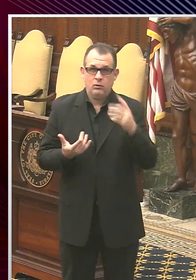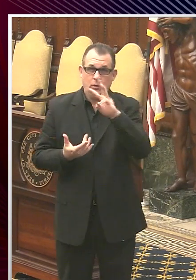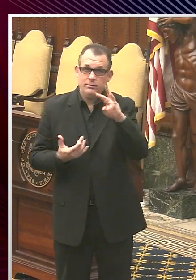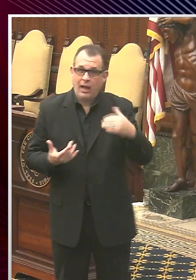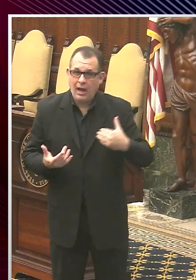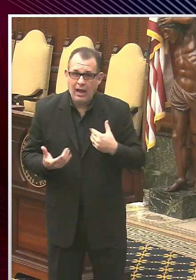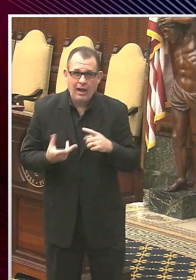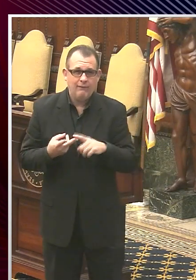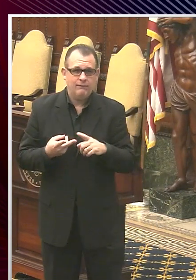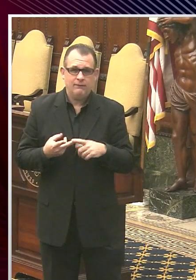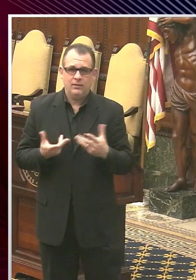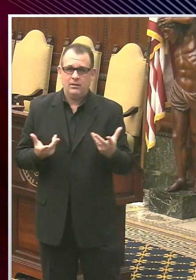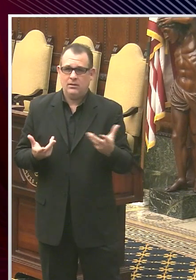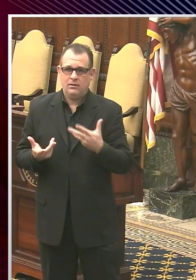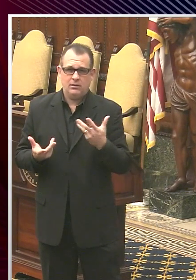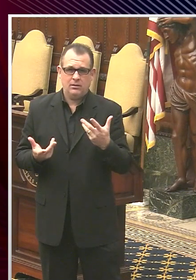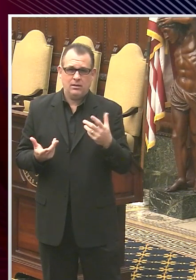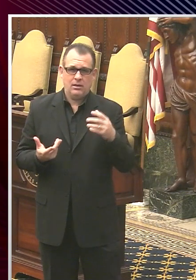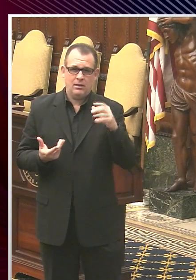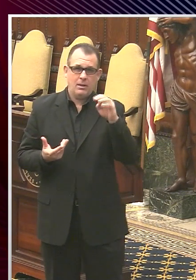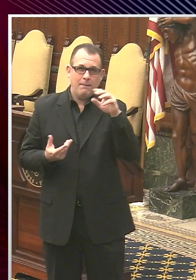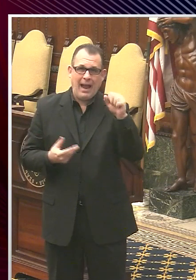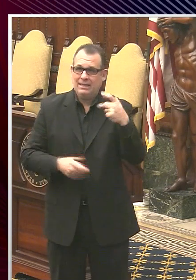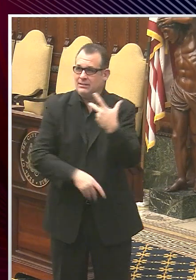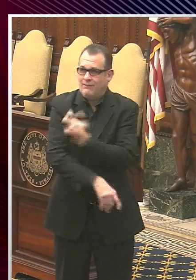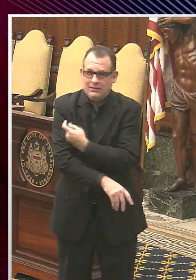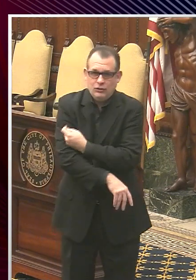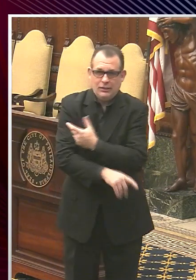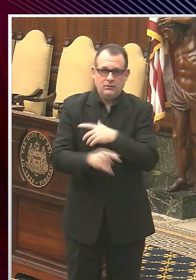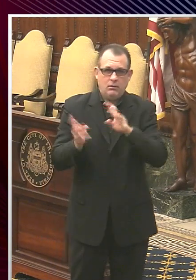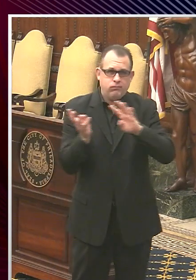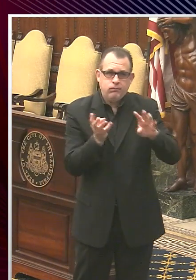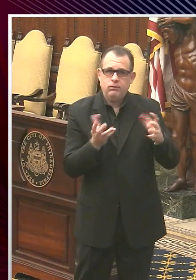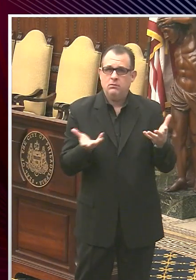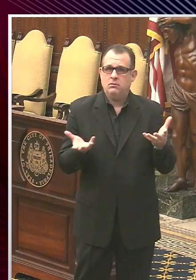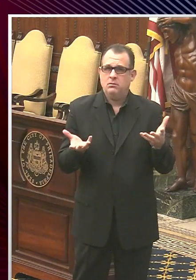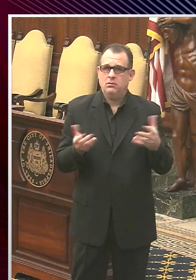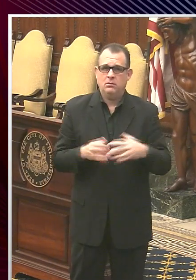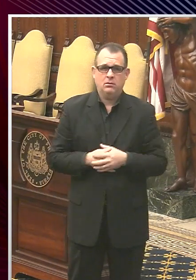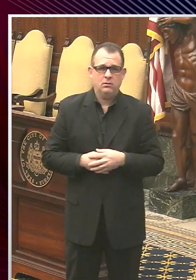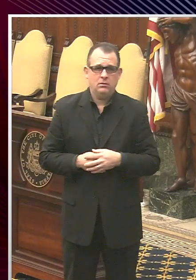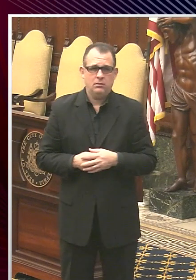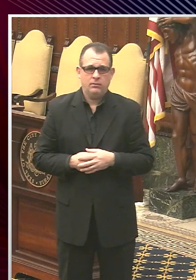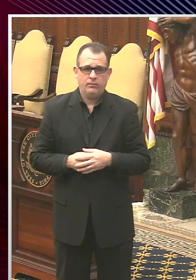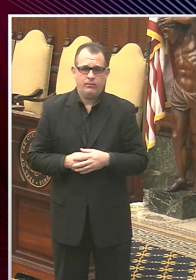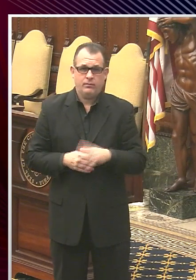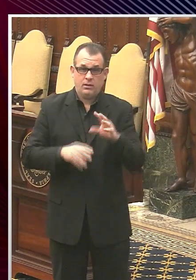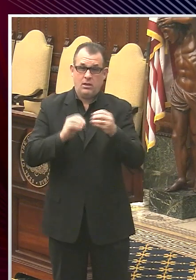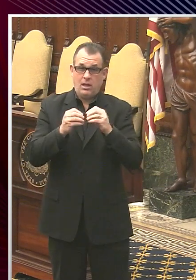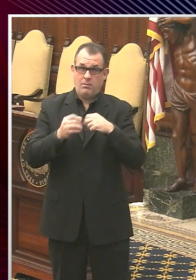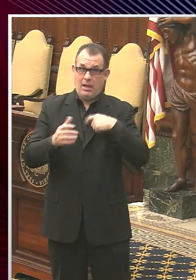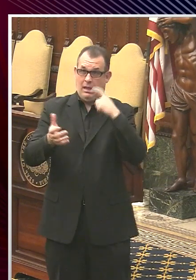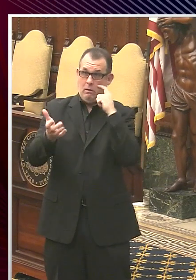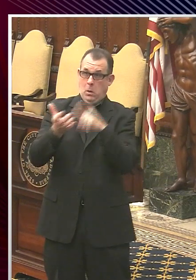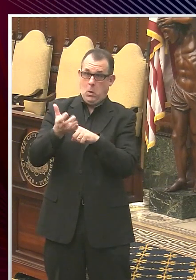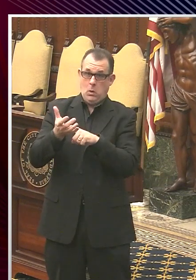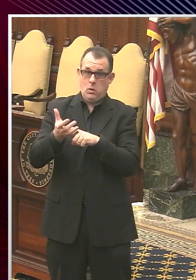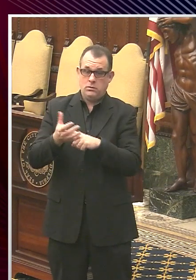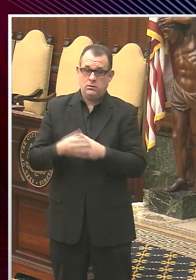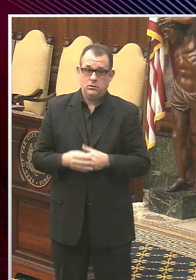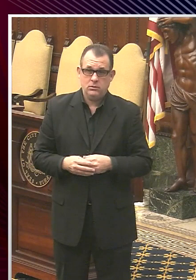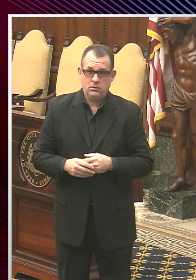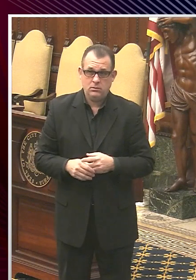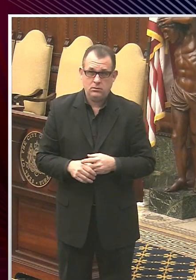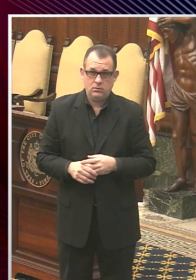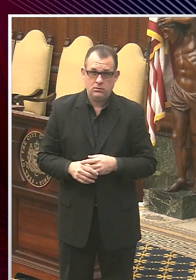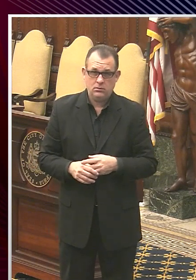mass vaccination? What will that look like? First let me point out, by the numbers that I'm seeing, that we've distributed